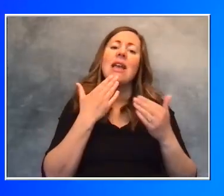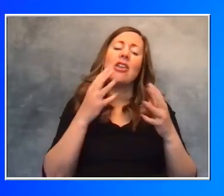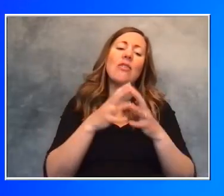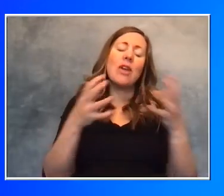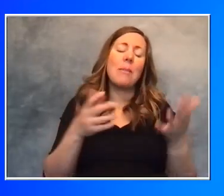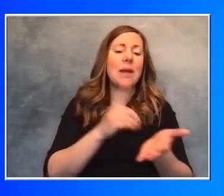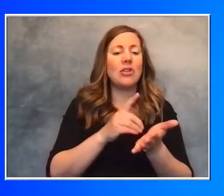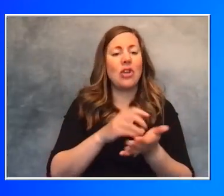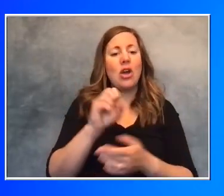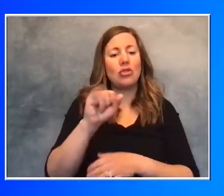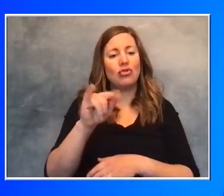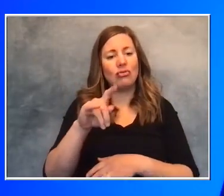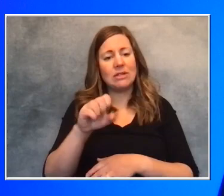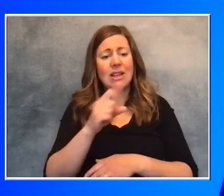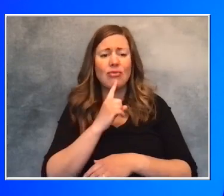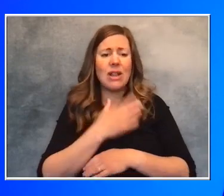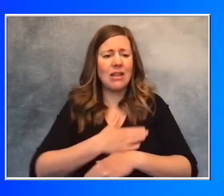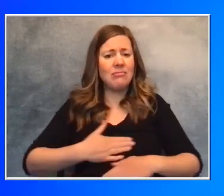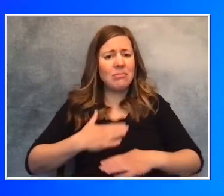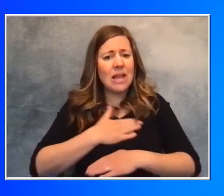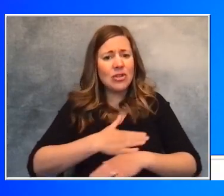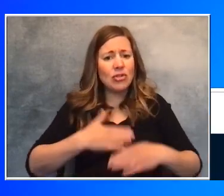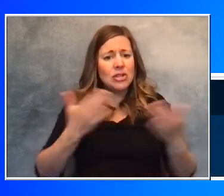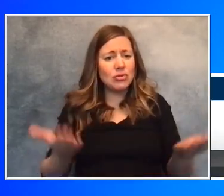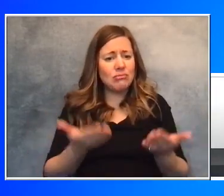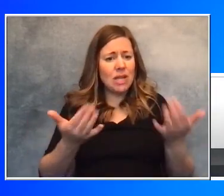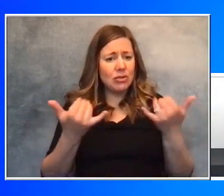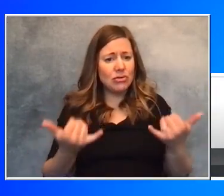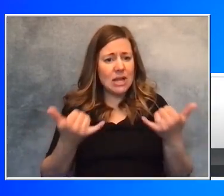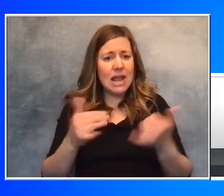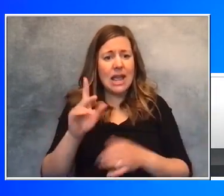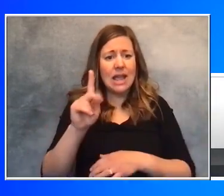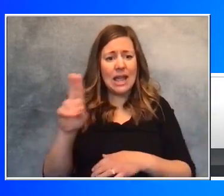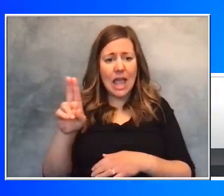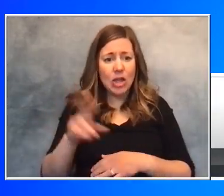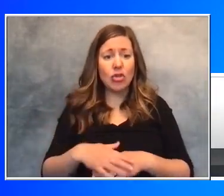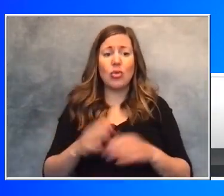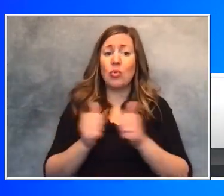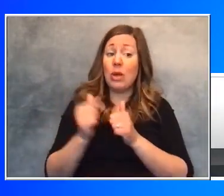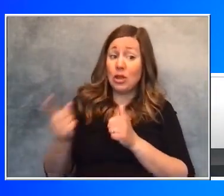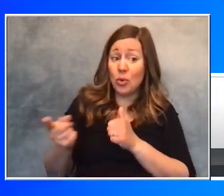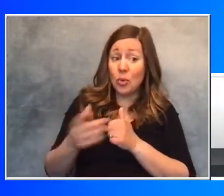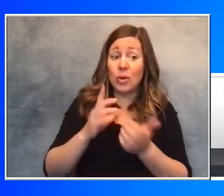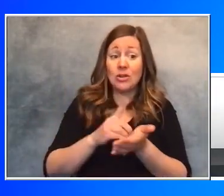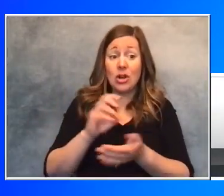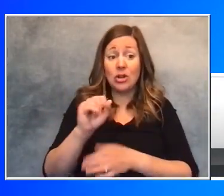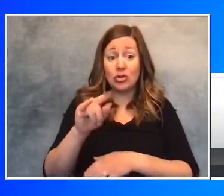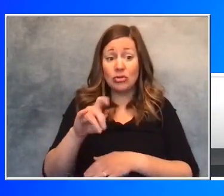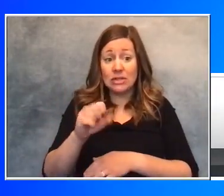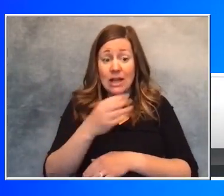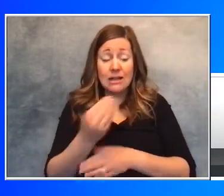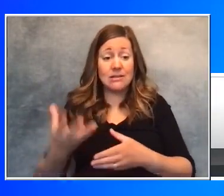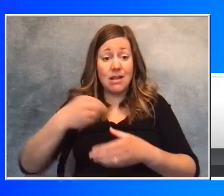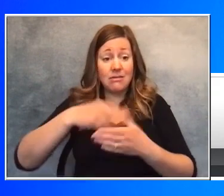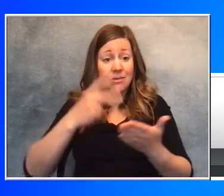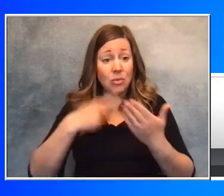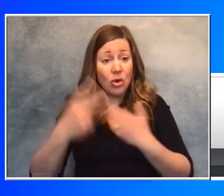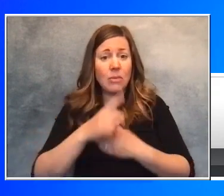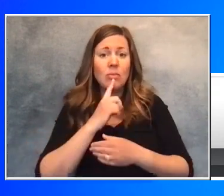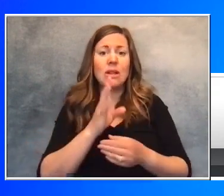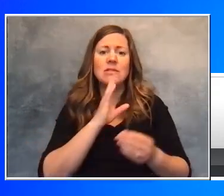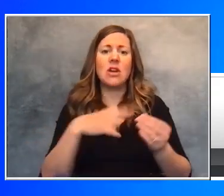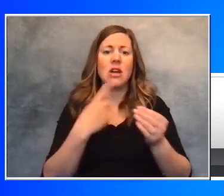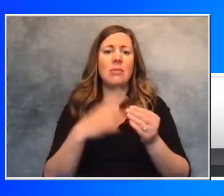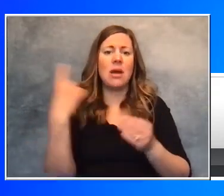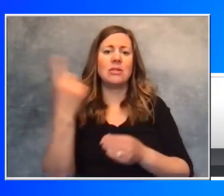such a pleasure to be here today at KU, to be with you, Dr. Stites, and to be on this program to talk about something which is